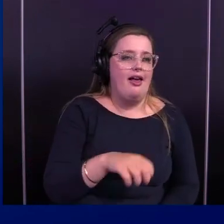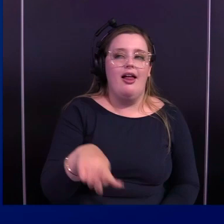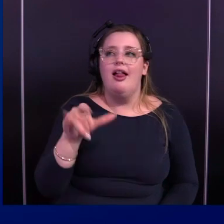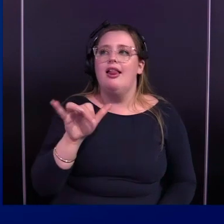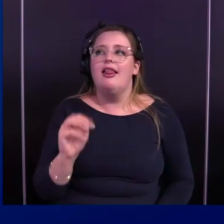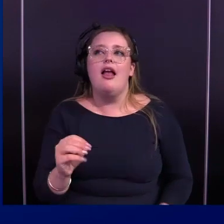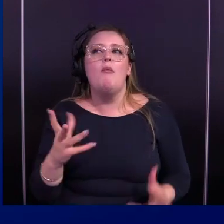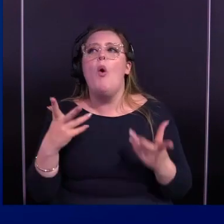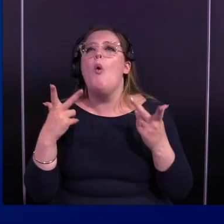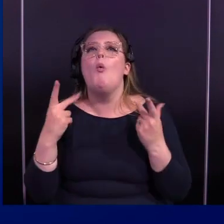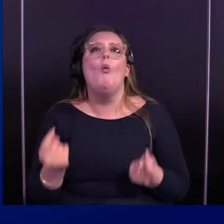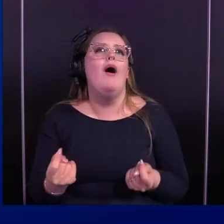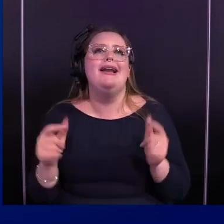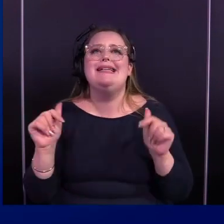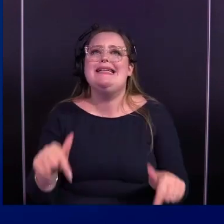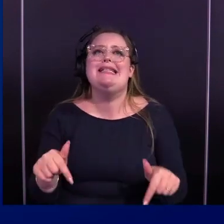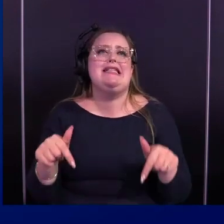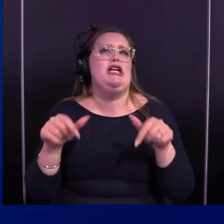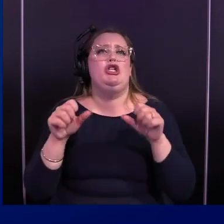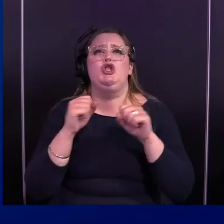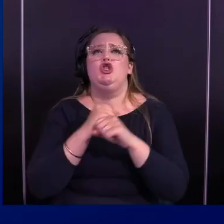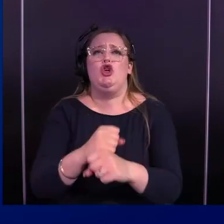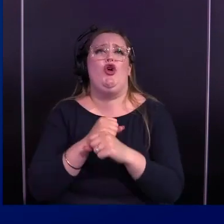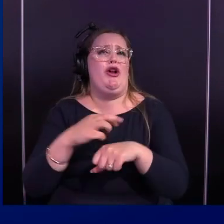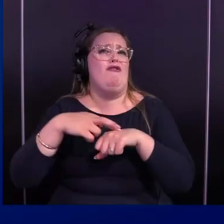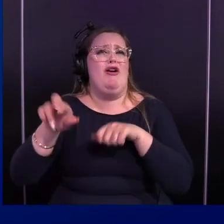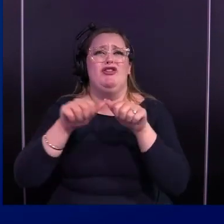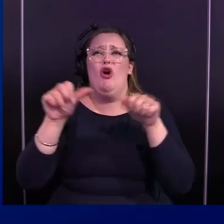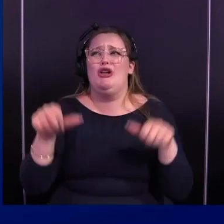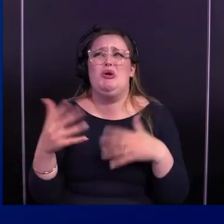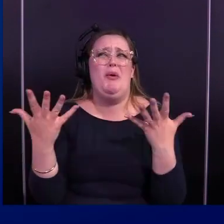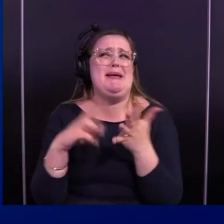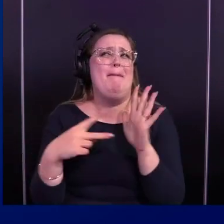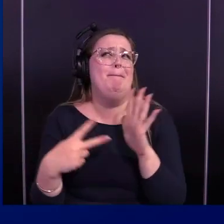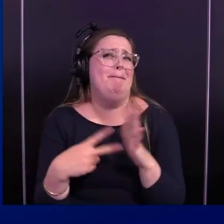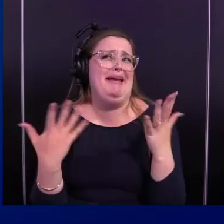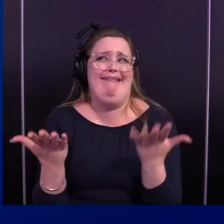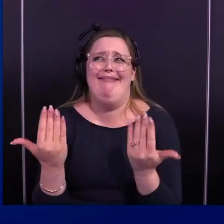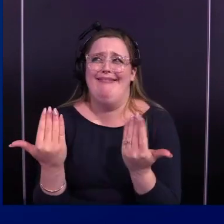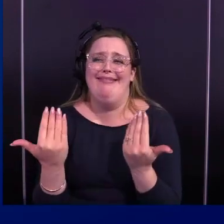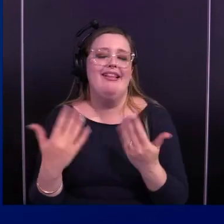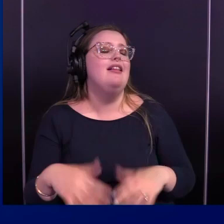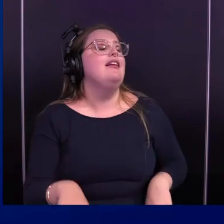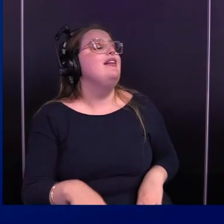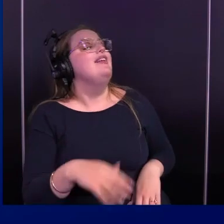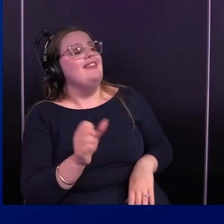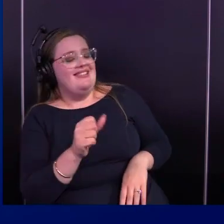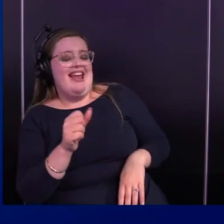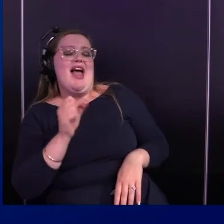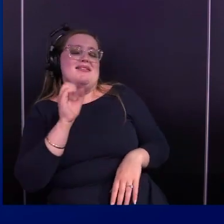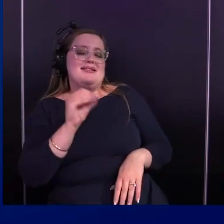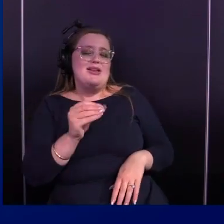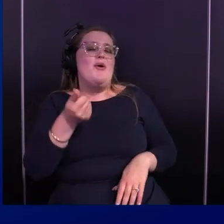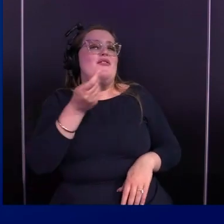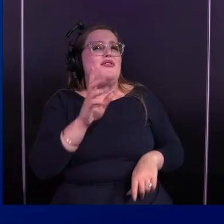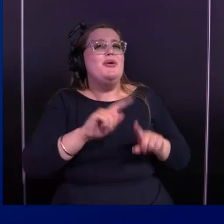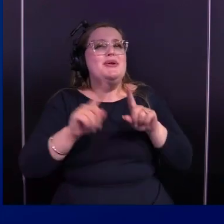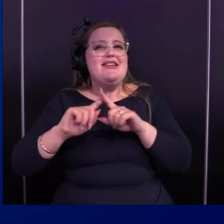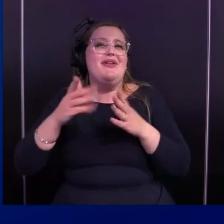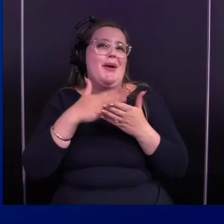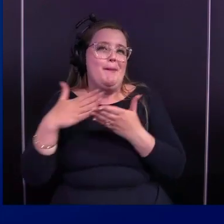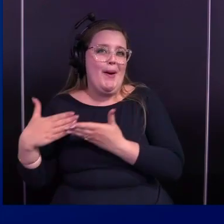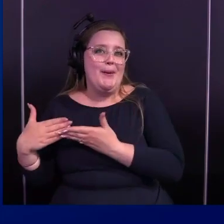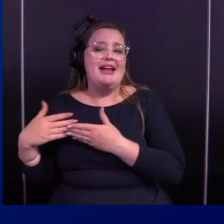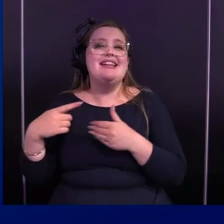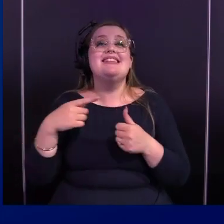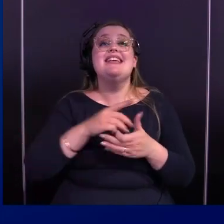security reference architecture? Can we just start there real quick? Yeah. Yeah, so like I said, there's a couple different components to it. The design guidance